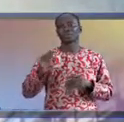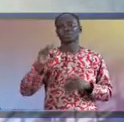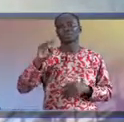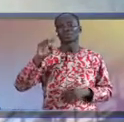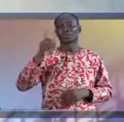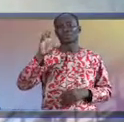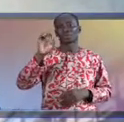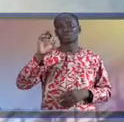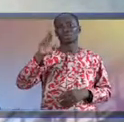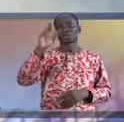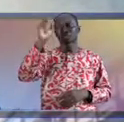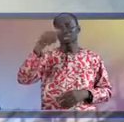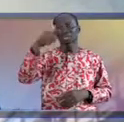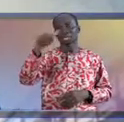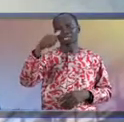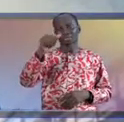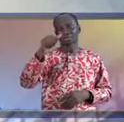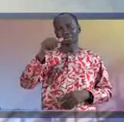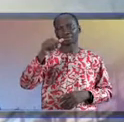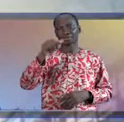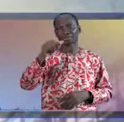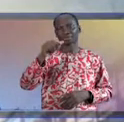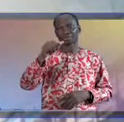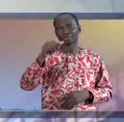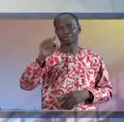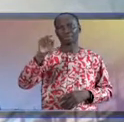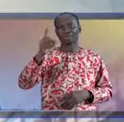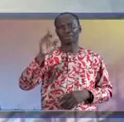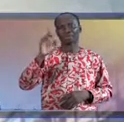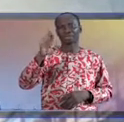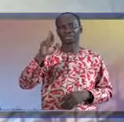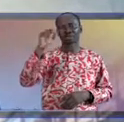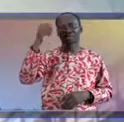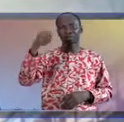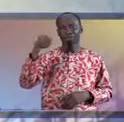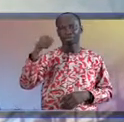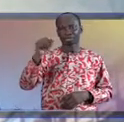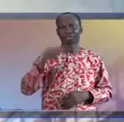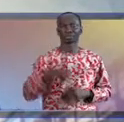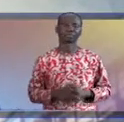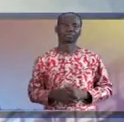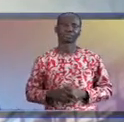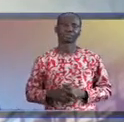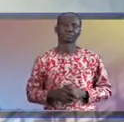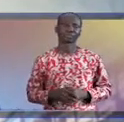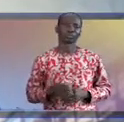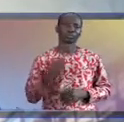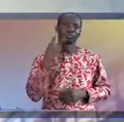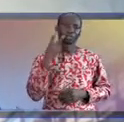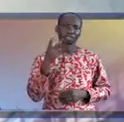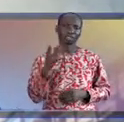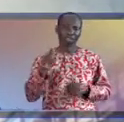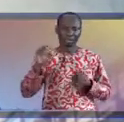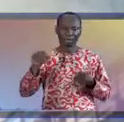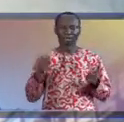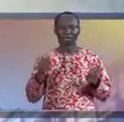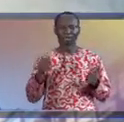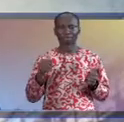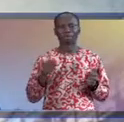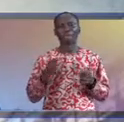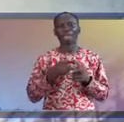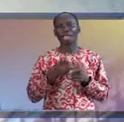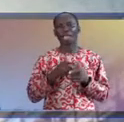eti edu nchiche mu ba kosi nine na ho. And you be who a suba, a dee kaya,